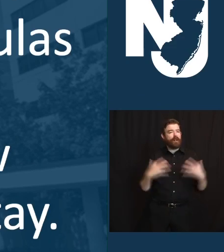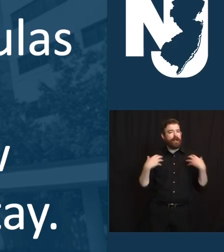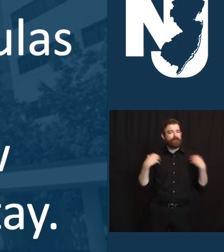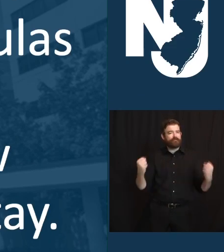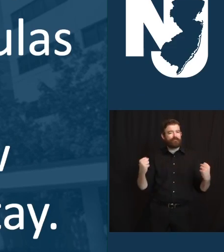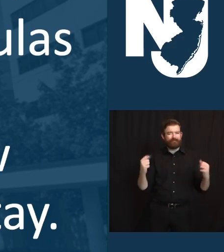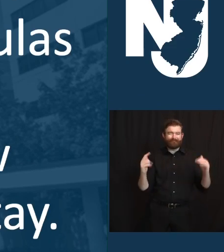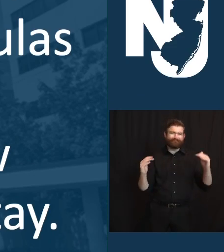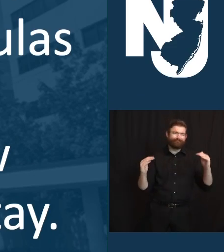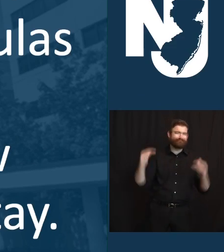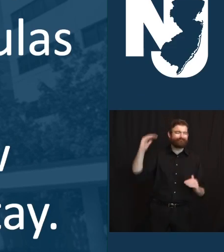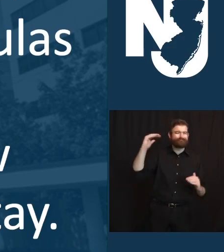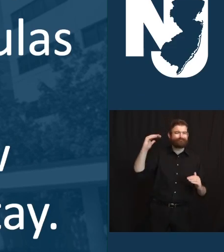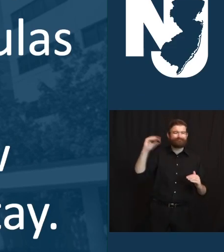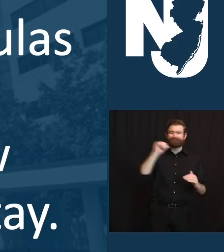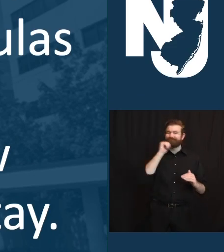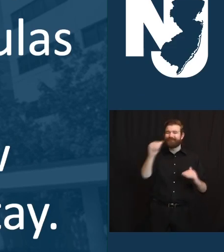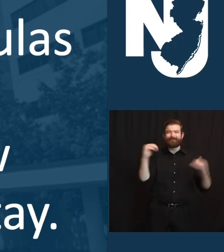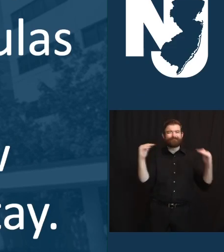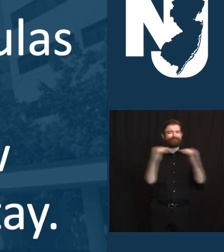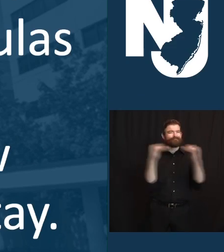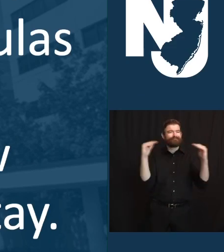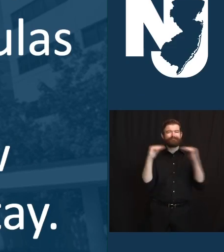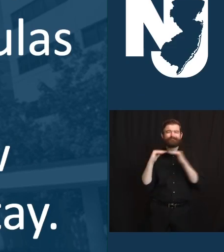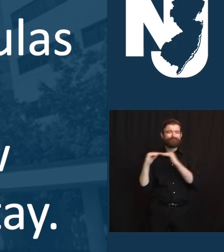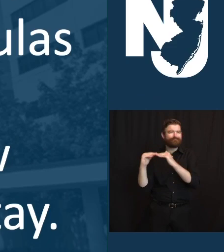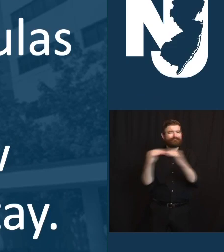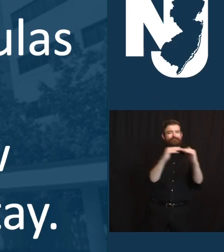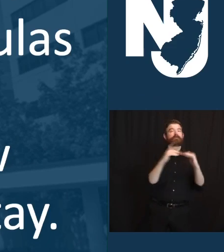that the department is able to take this step today.